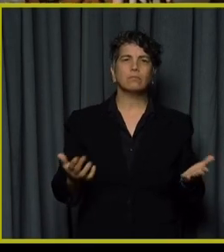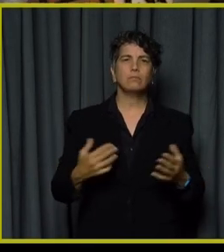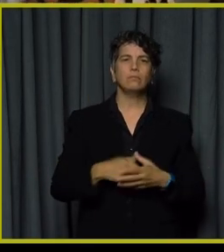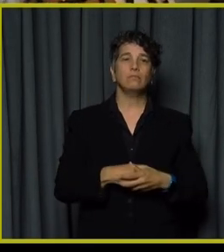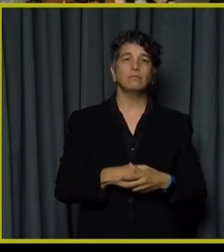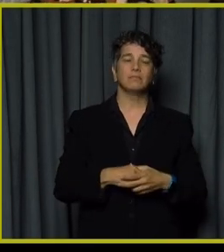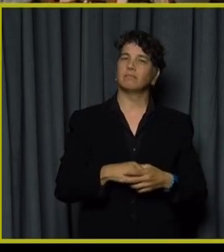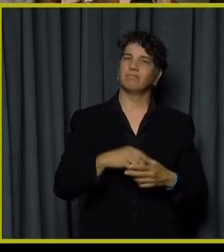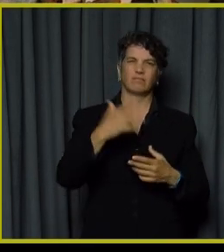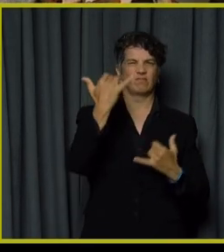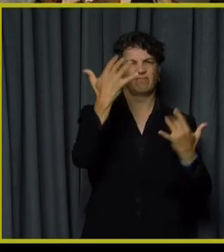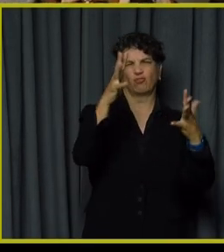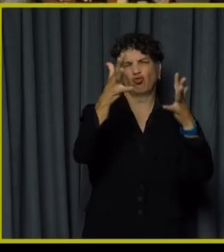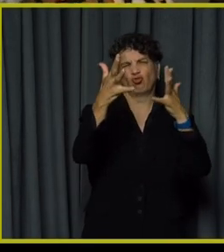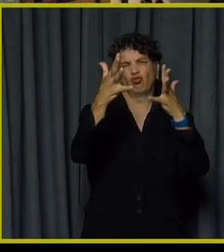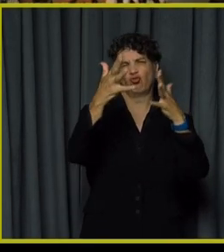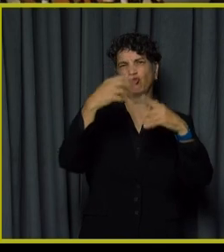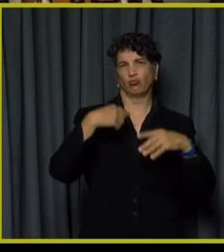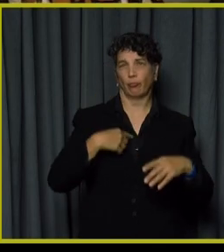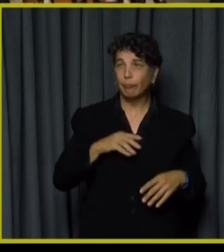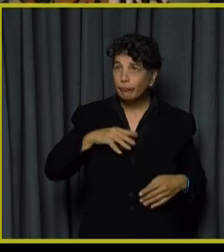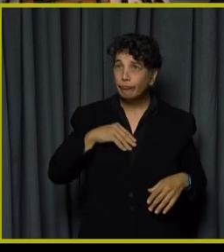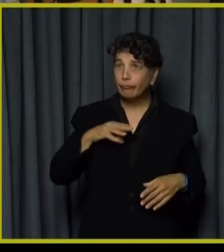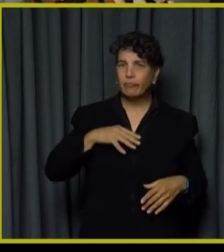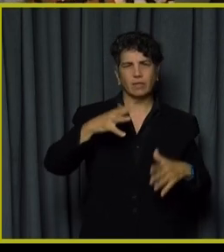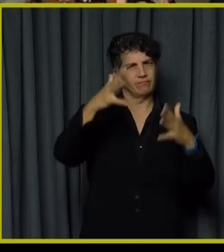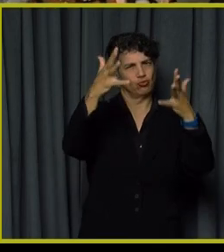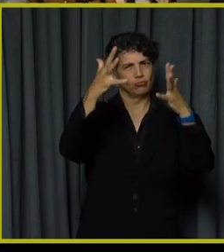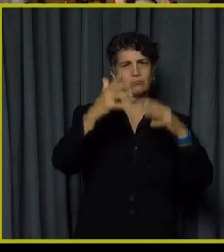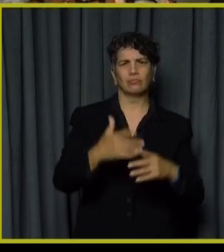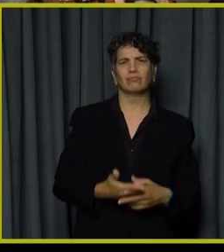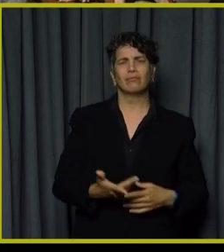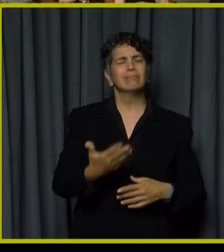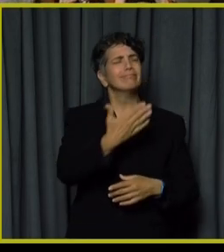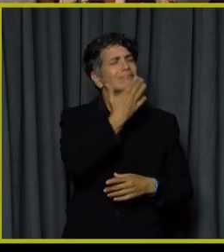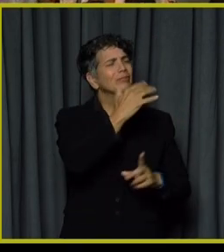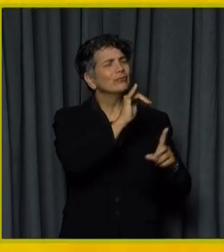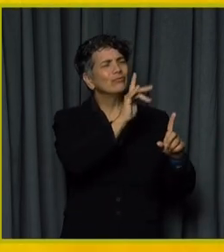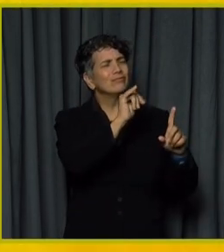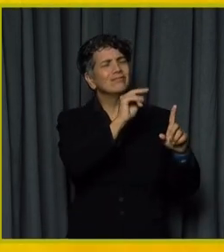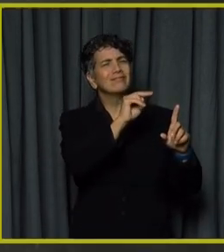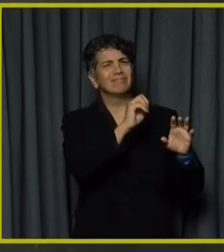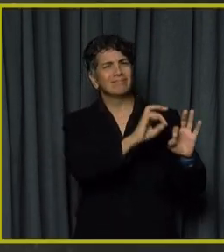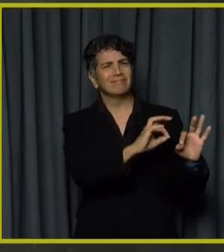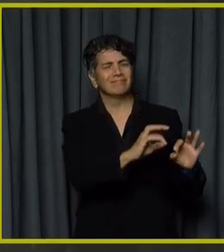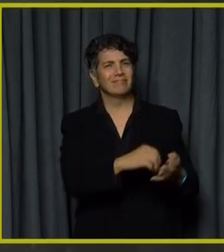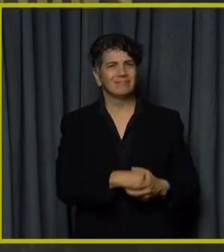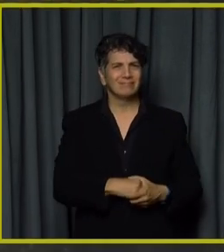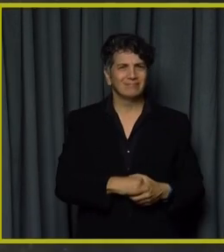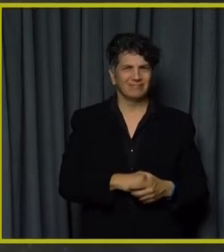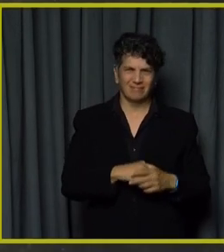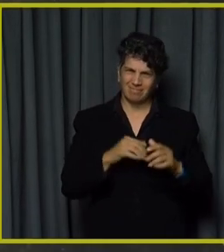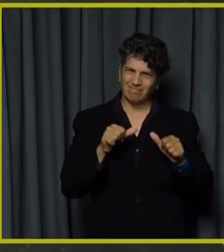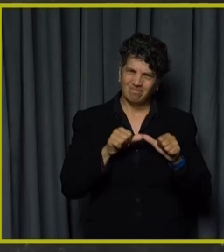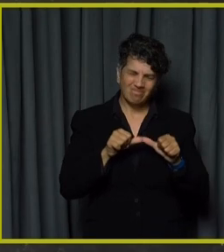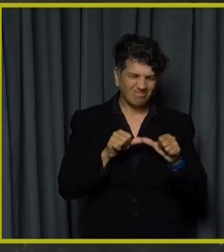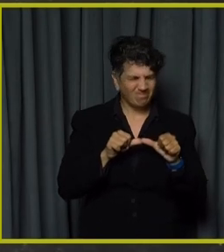Julianne Malvo, ladies and gentlemen, forward together, not one step back.